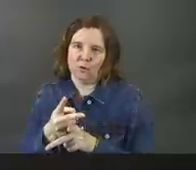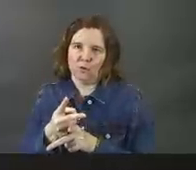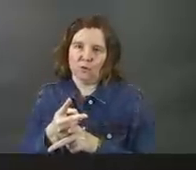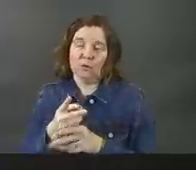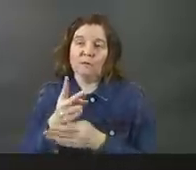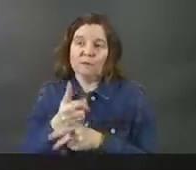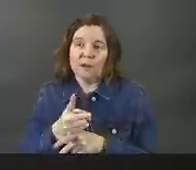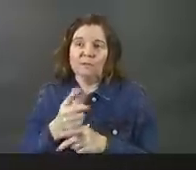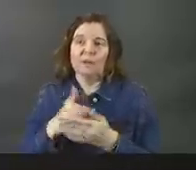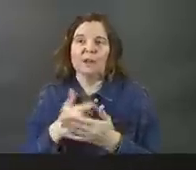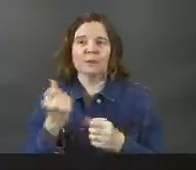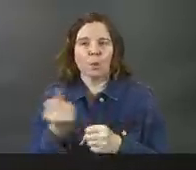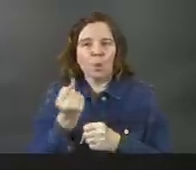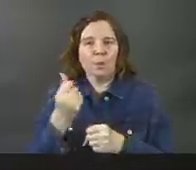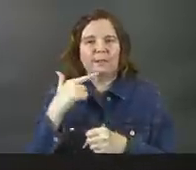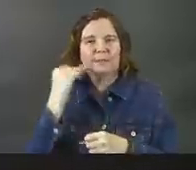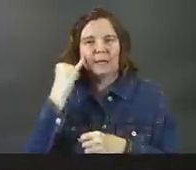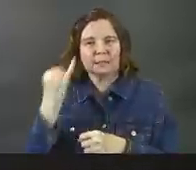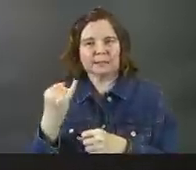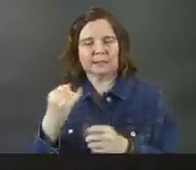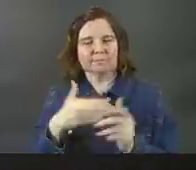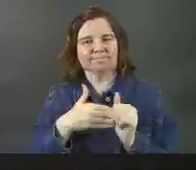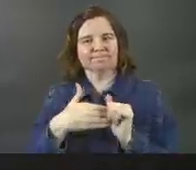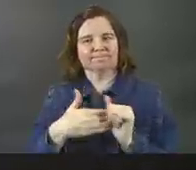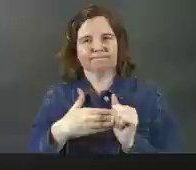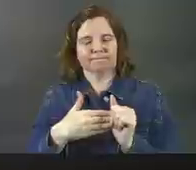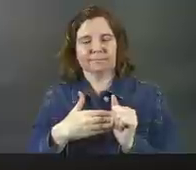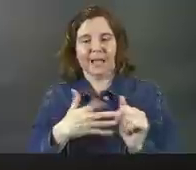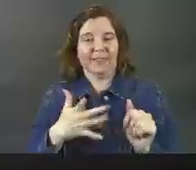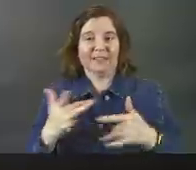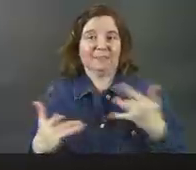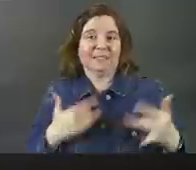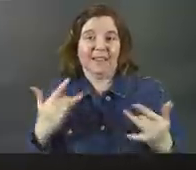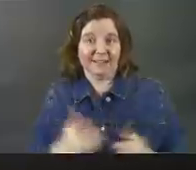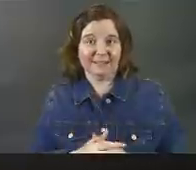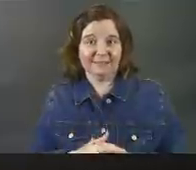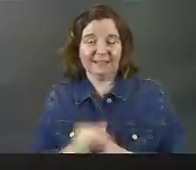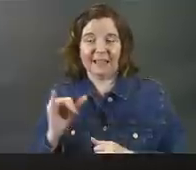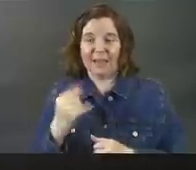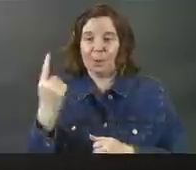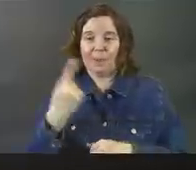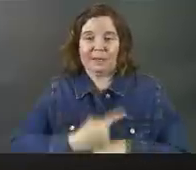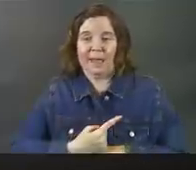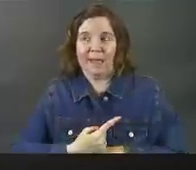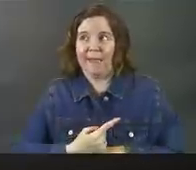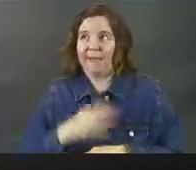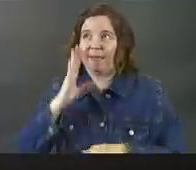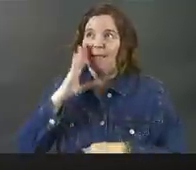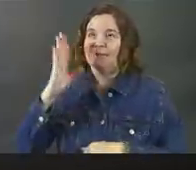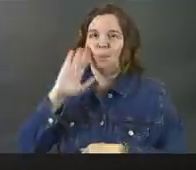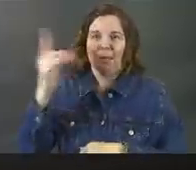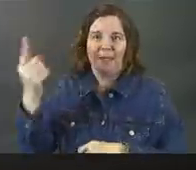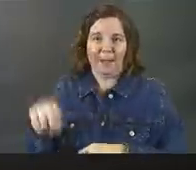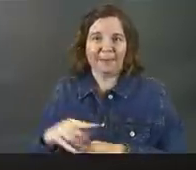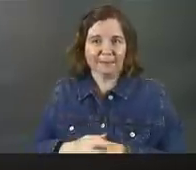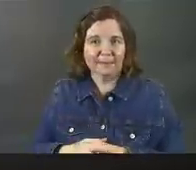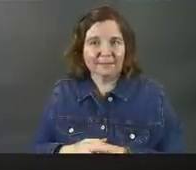it carefully and let's hold on to this idea loosely and let's just be excited. Like one day it's